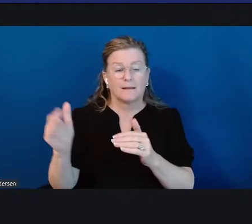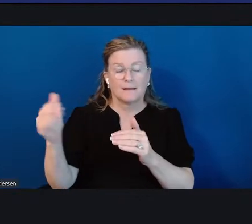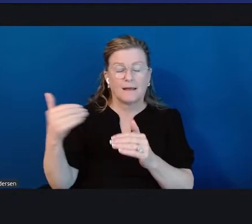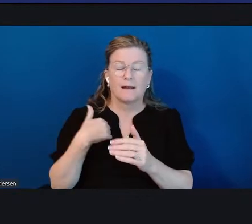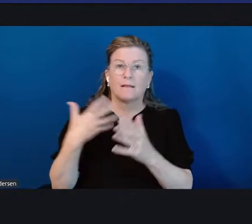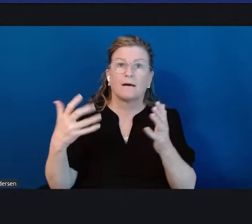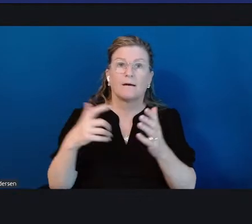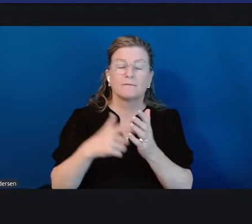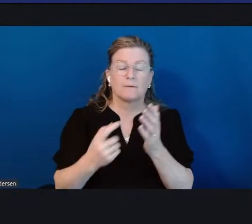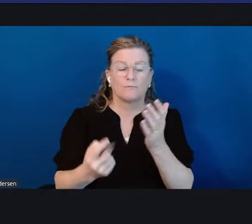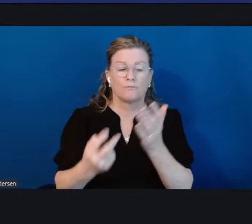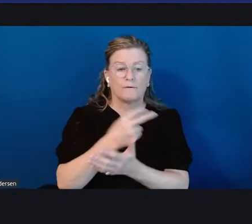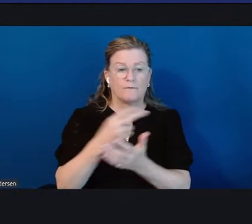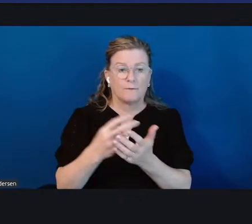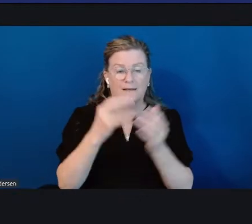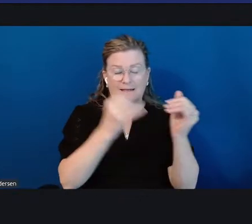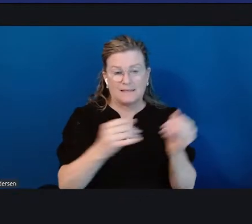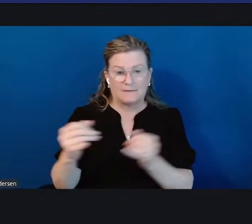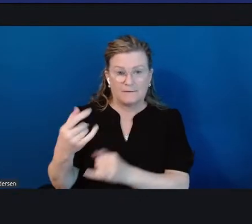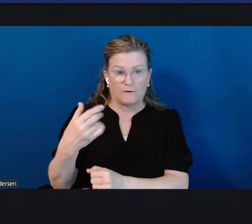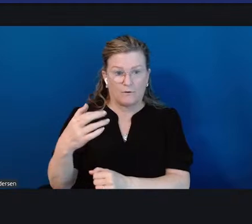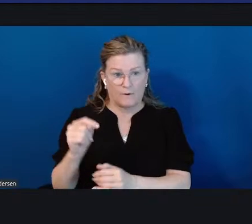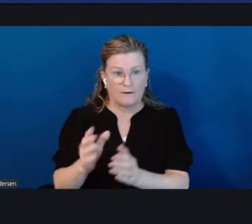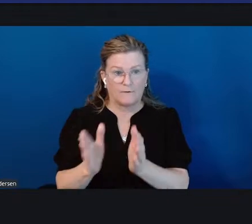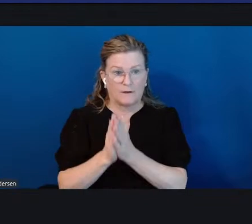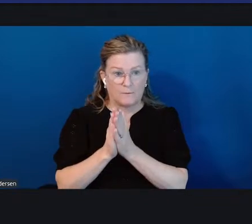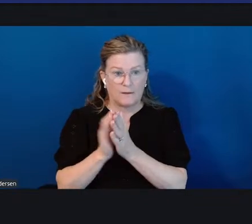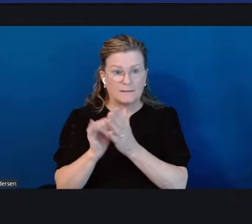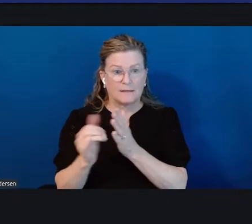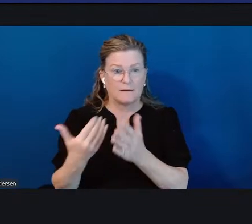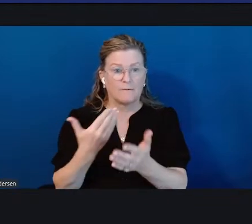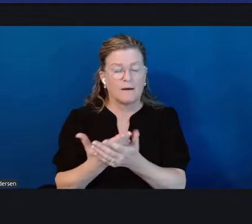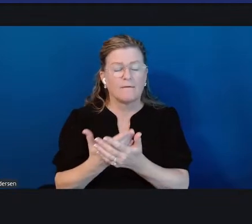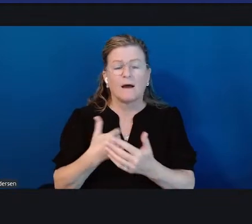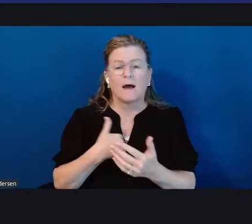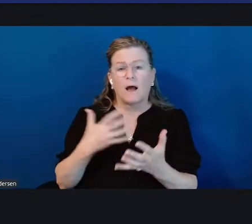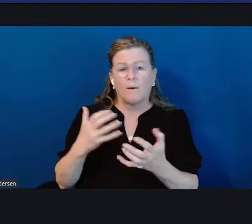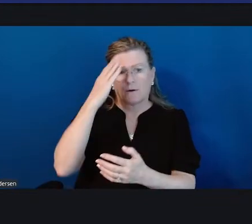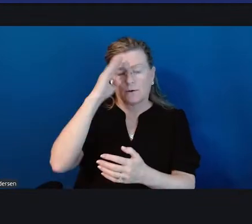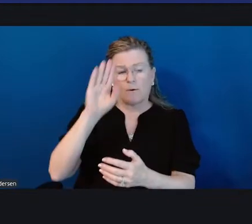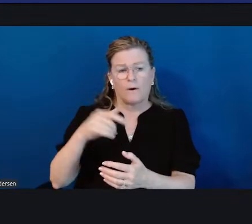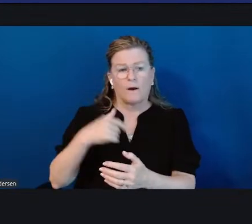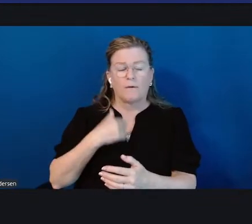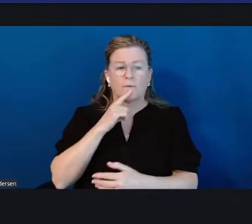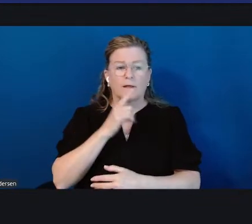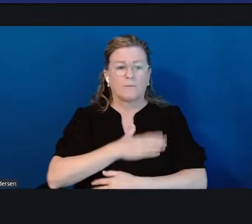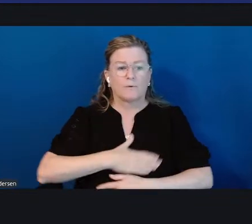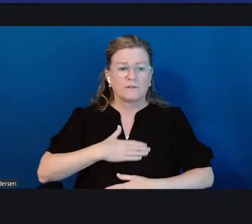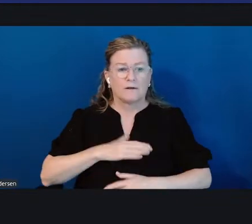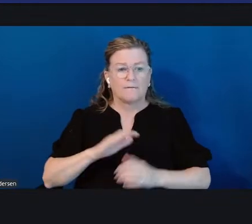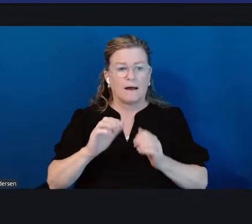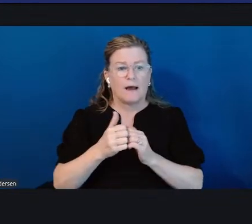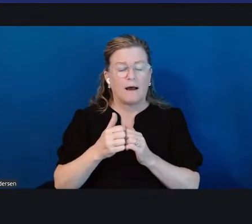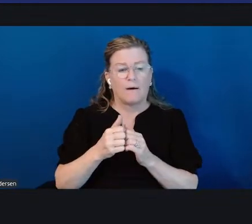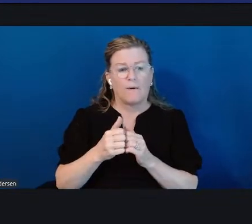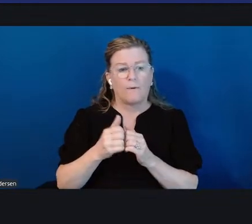reviewing individual grant requests that come in. And I do want to acknowledge, I really am appreciative of how